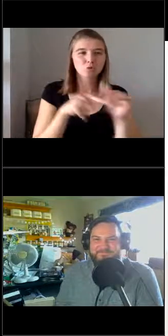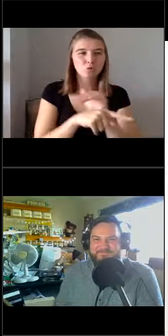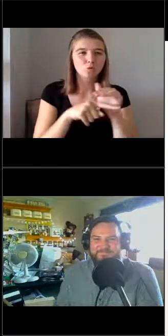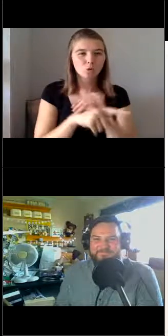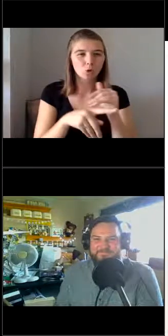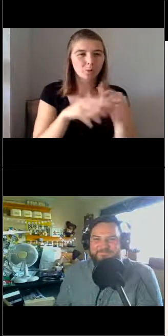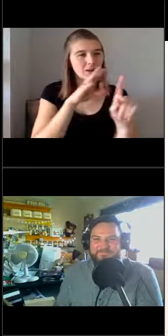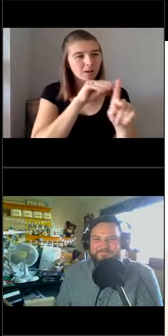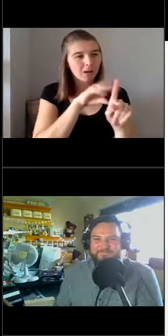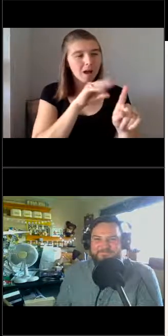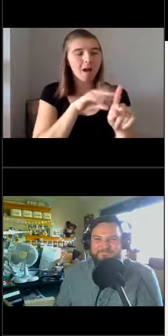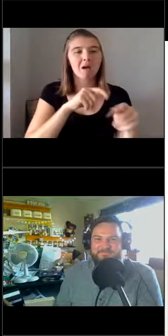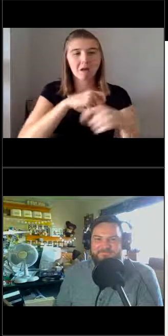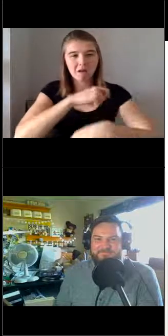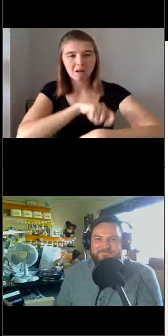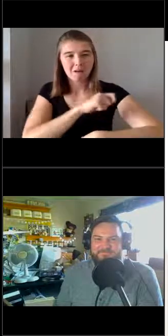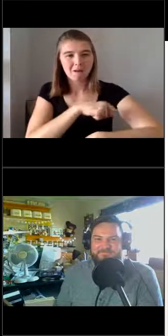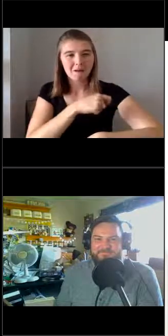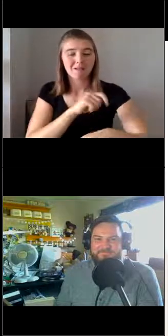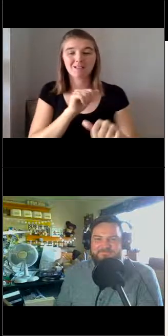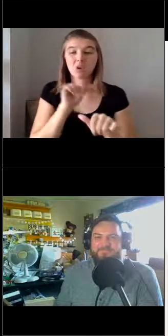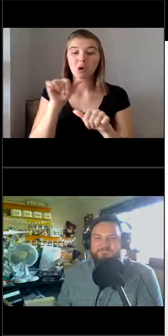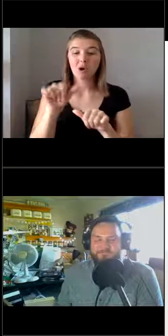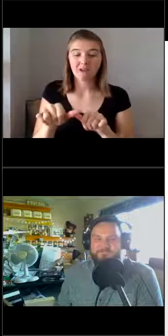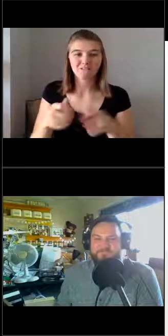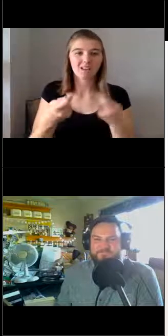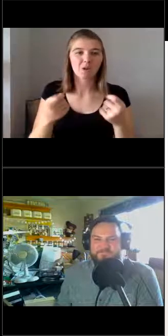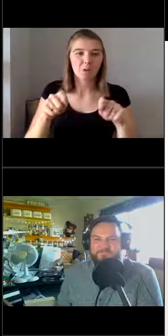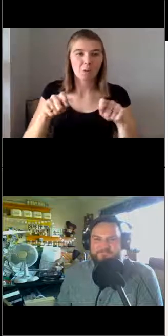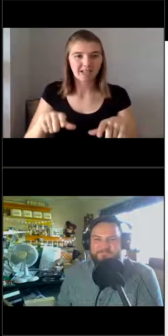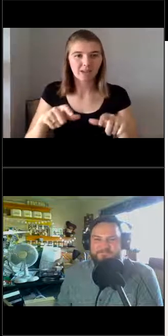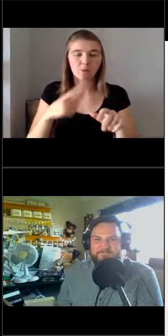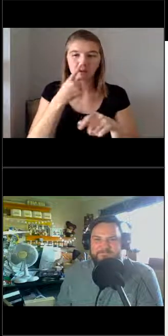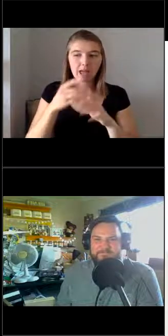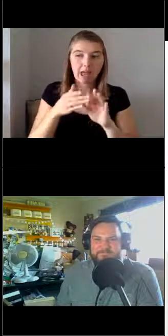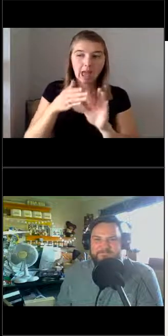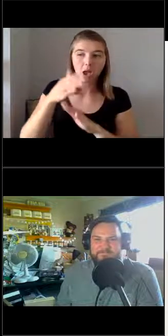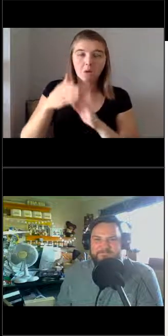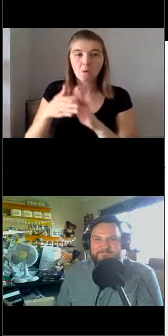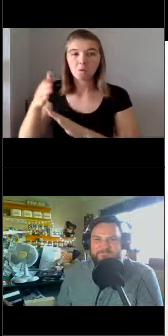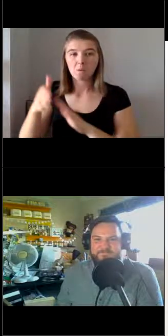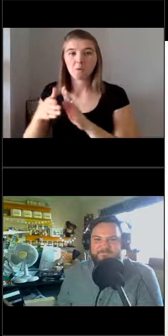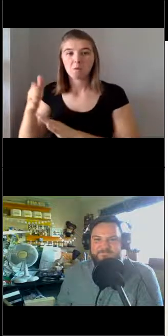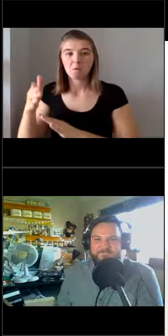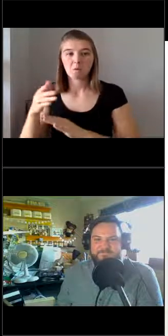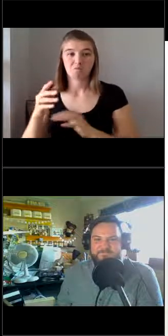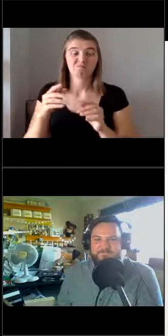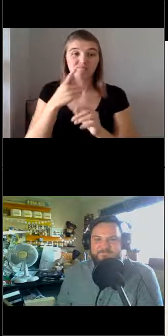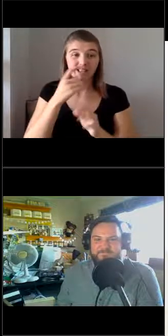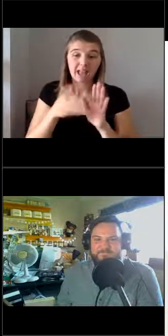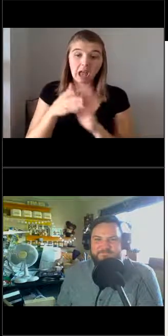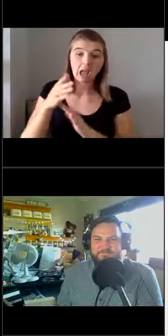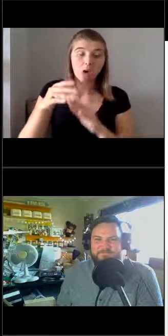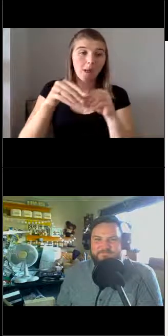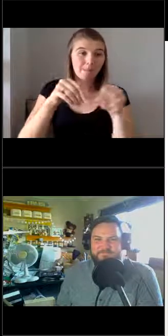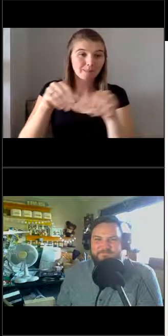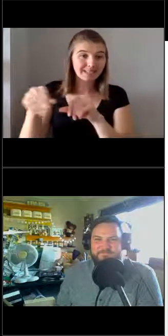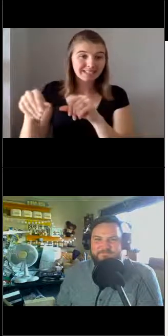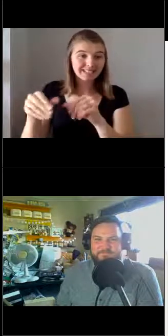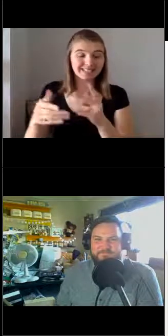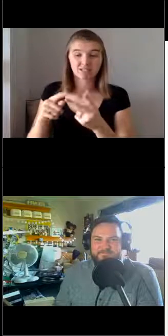know, I was allowed out into the real world, I've just been going on a lot of walks. Like I walked for, you